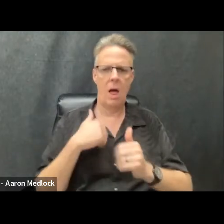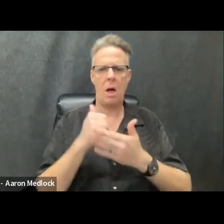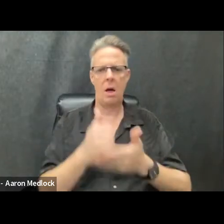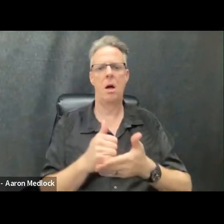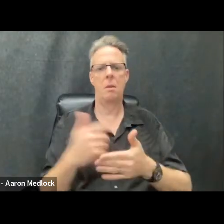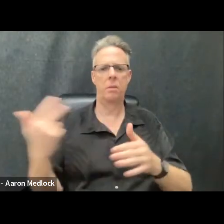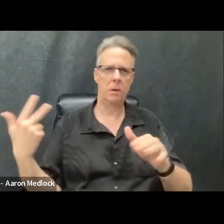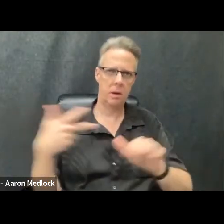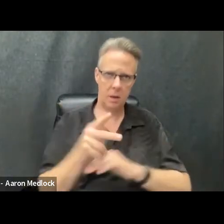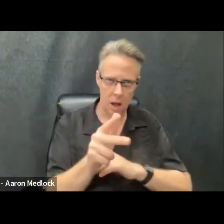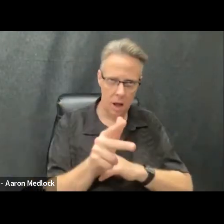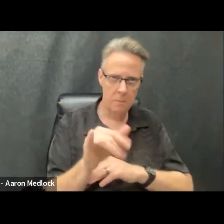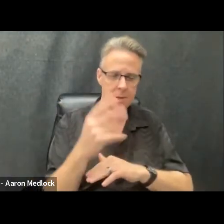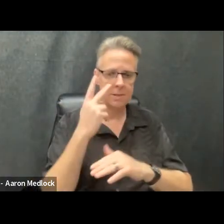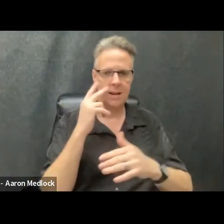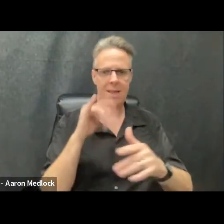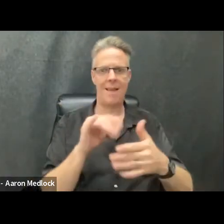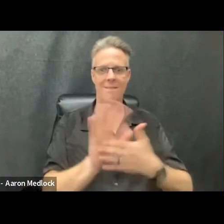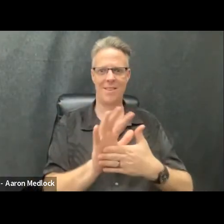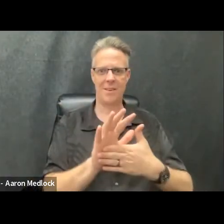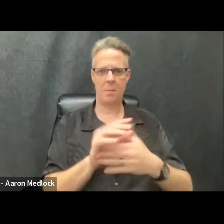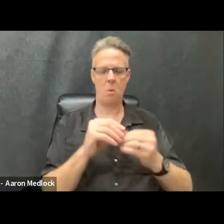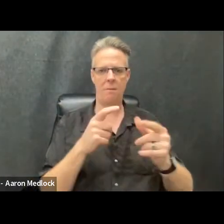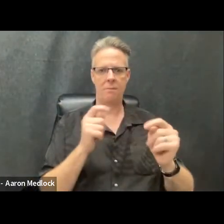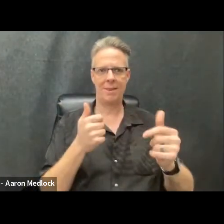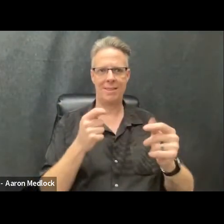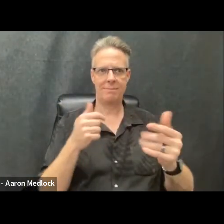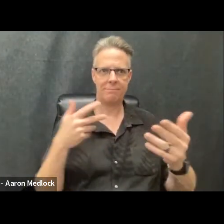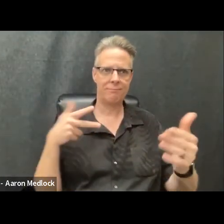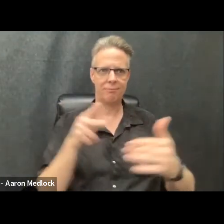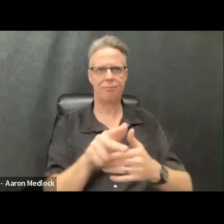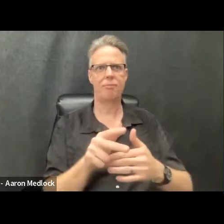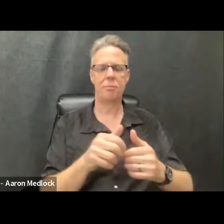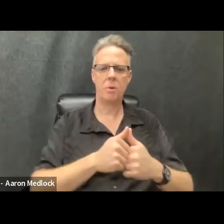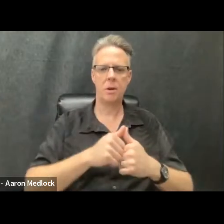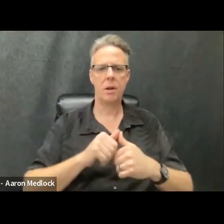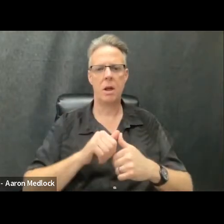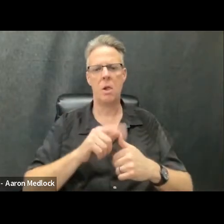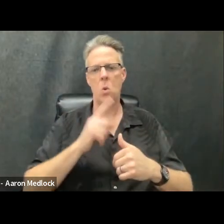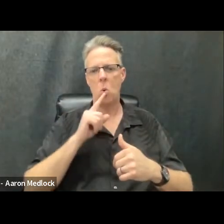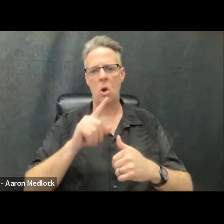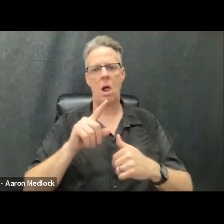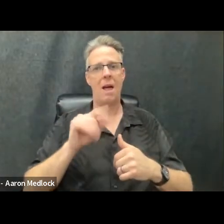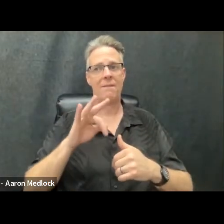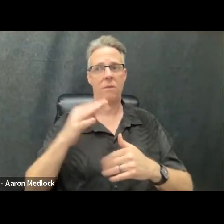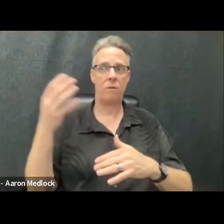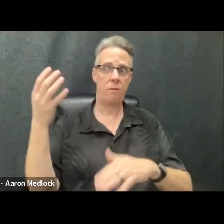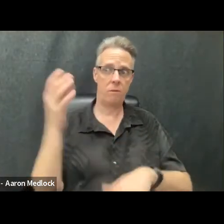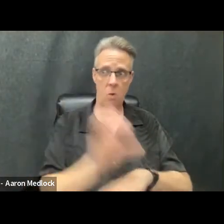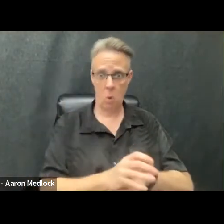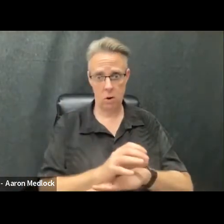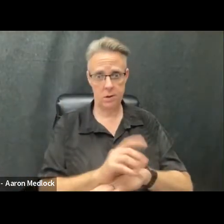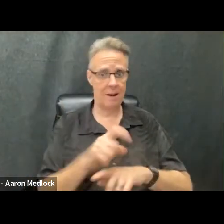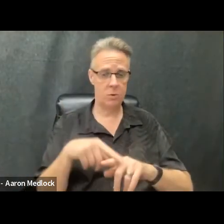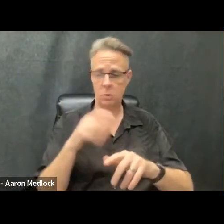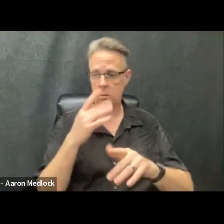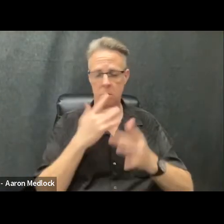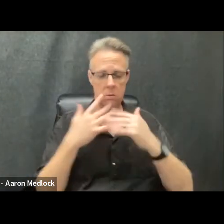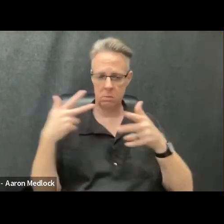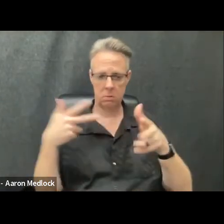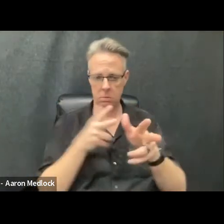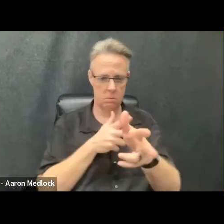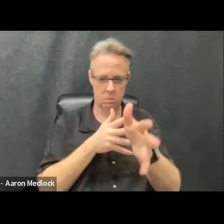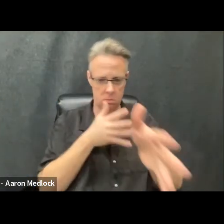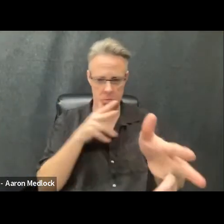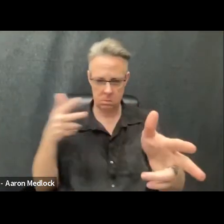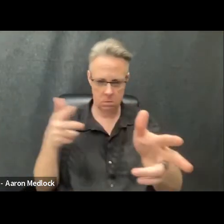up to speed as you saw in the video, because a lot of other examples where you just force people in, they have to just force their way in, and traffic either on the